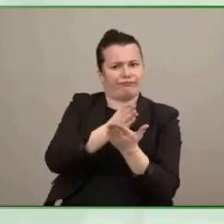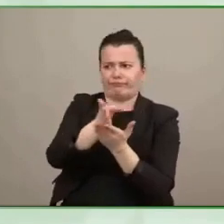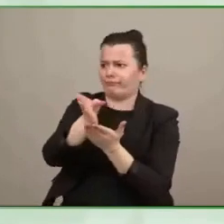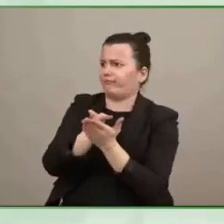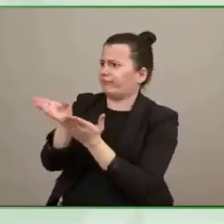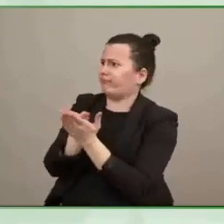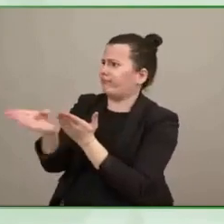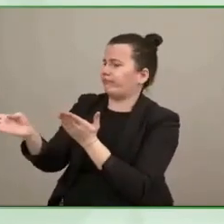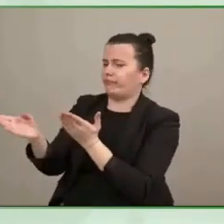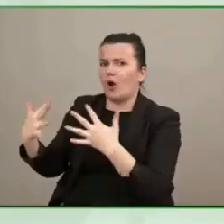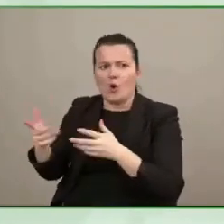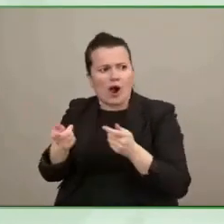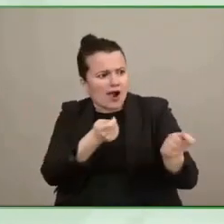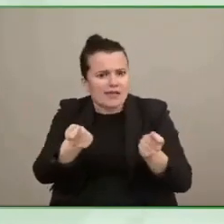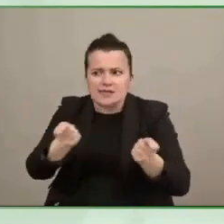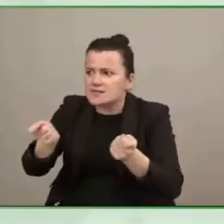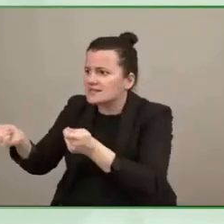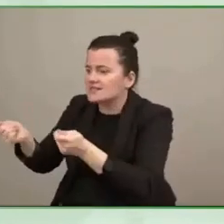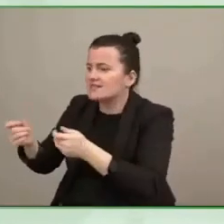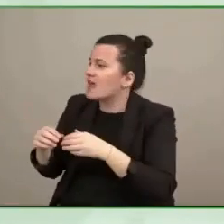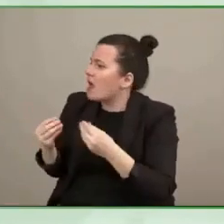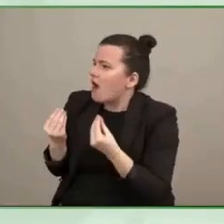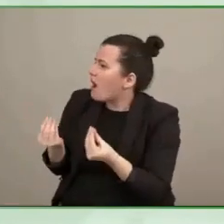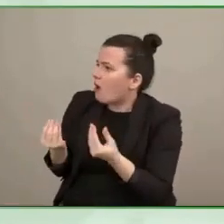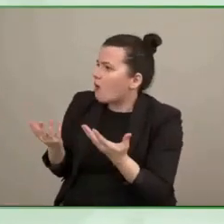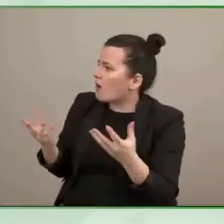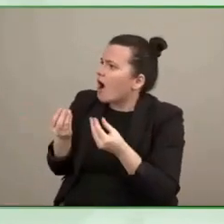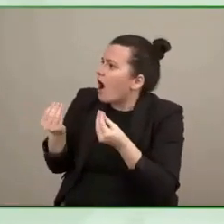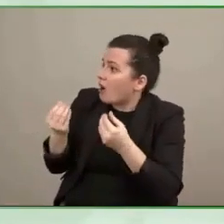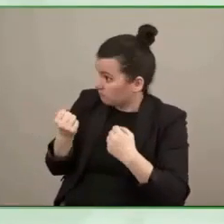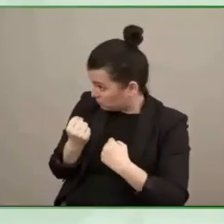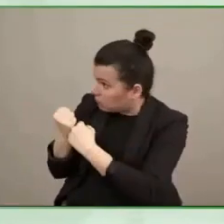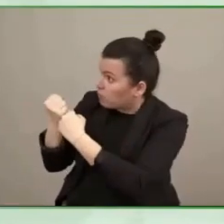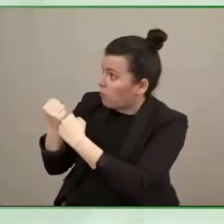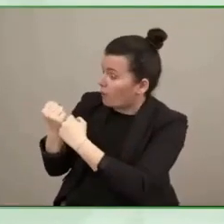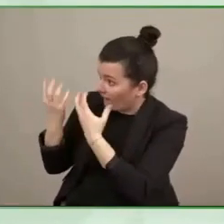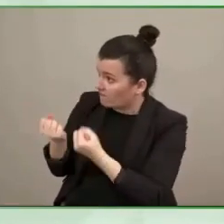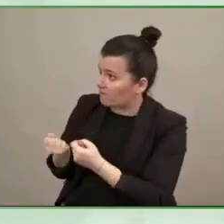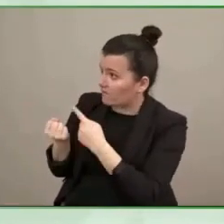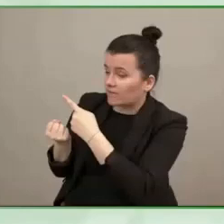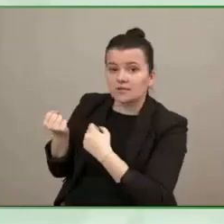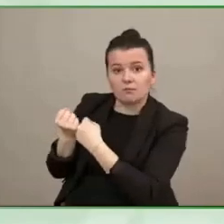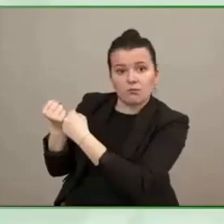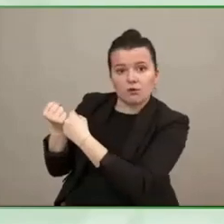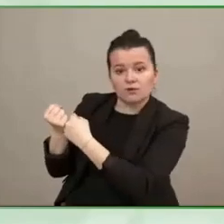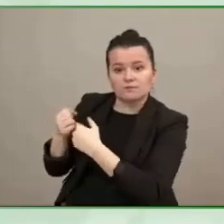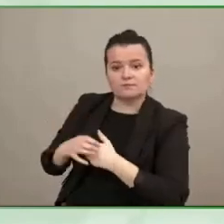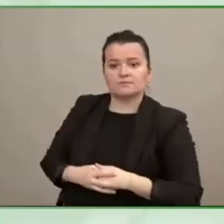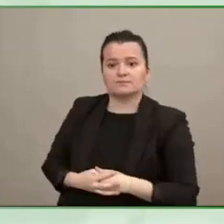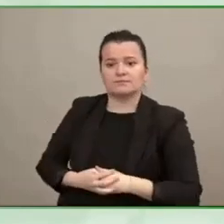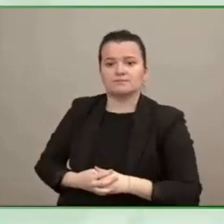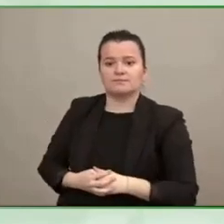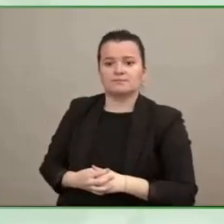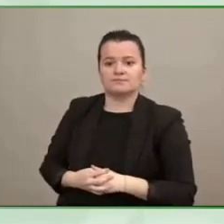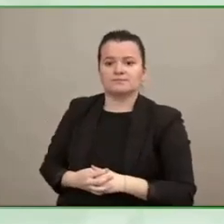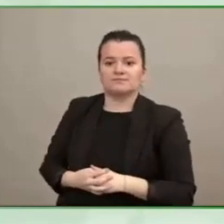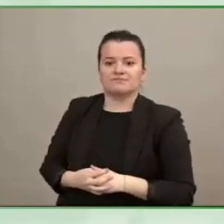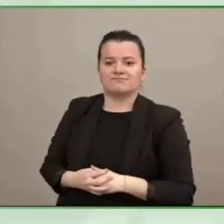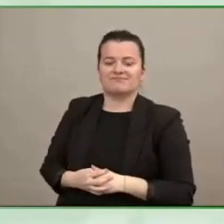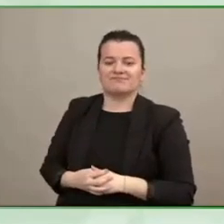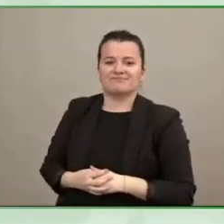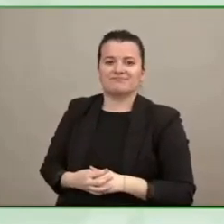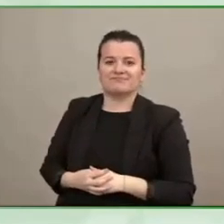or how easy is for you to find support? I mean, you need also advocacy work. How is the